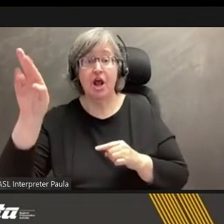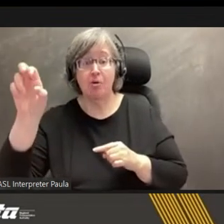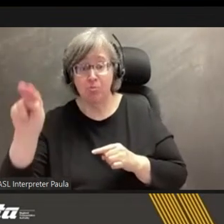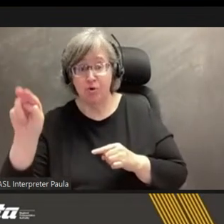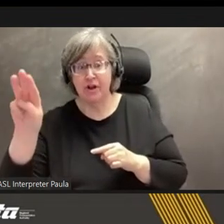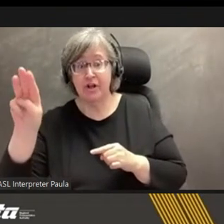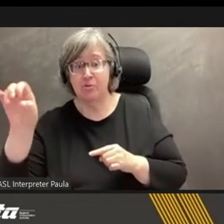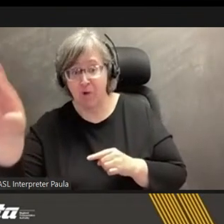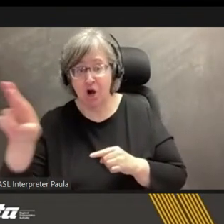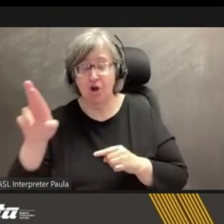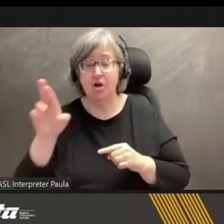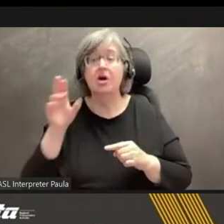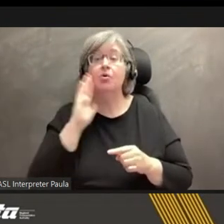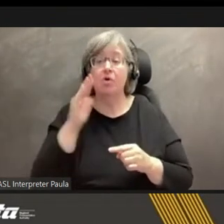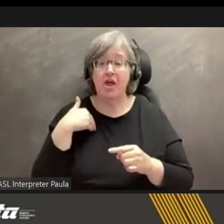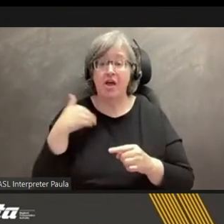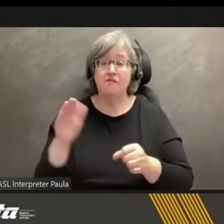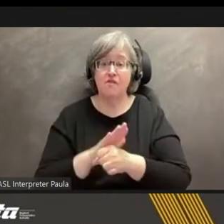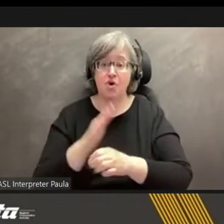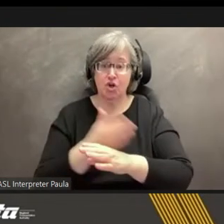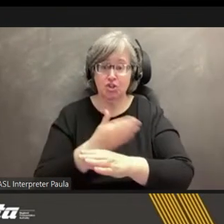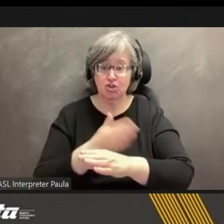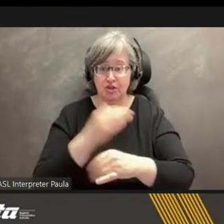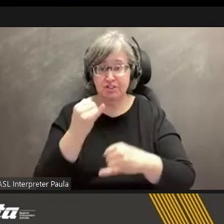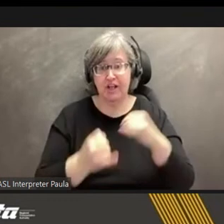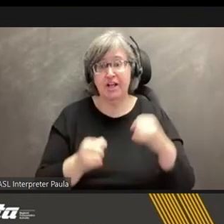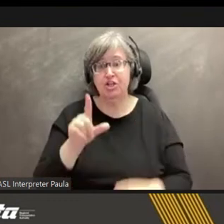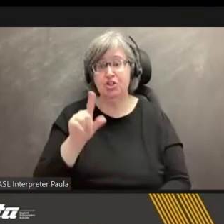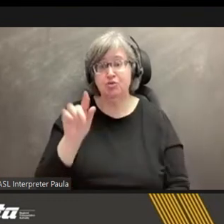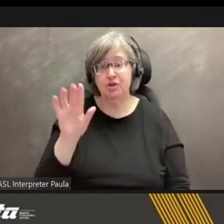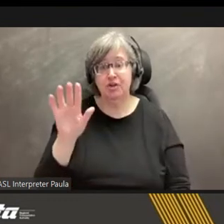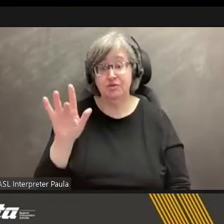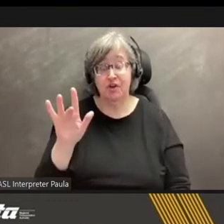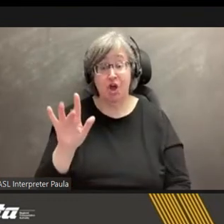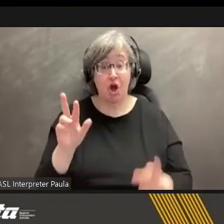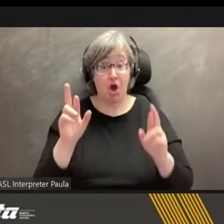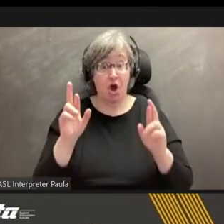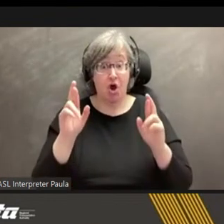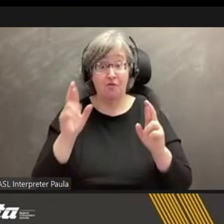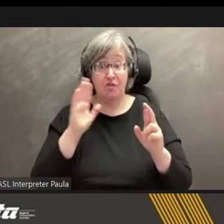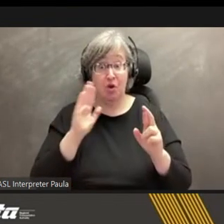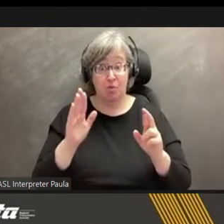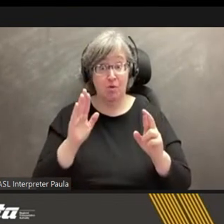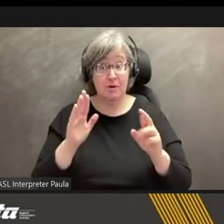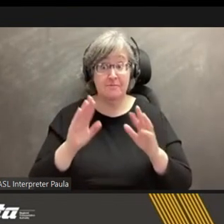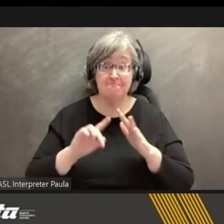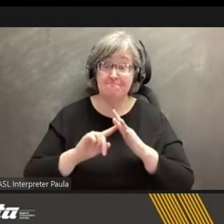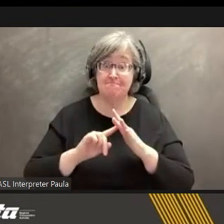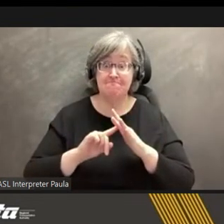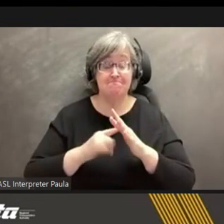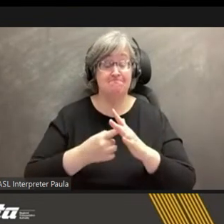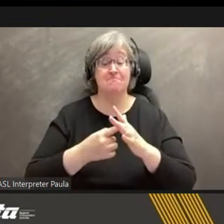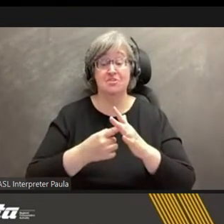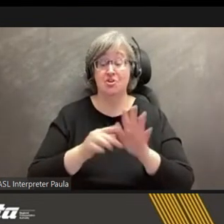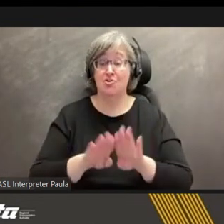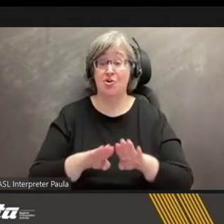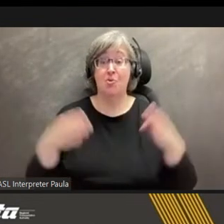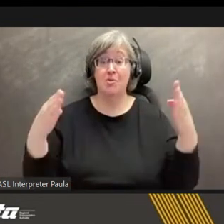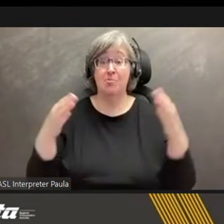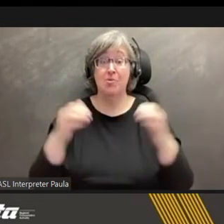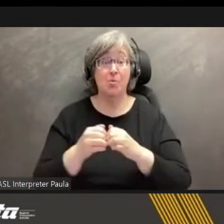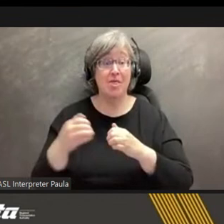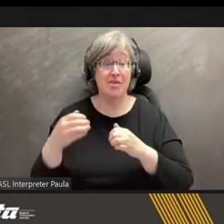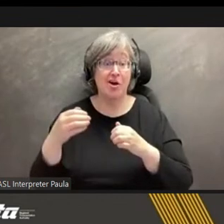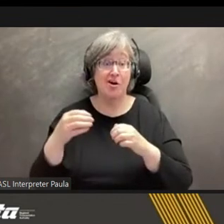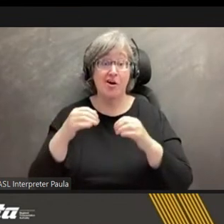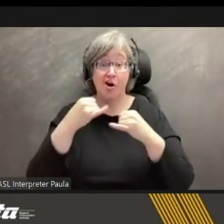the end of 2025 and hopefully ribbon cutting at the beginning of 2026. So the Stage B process really